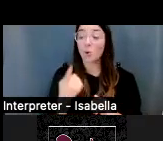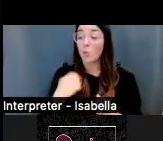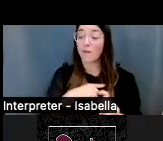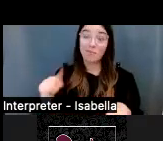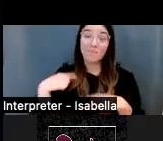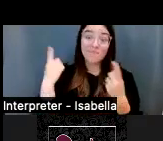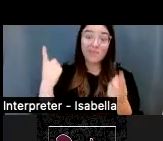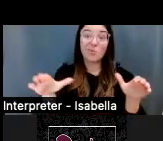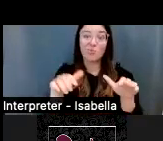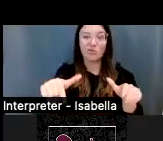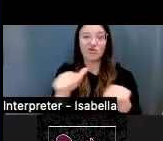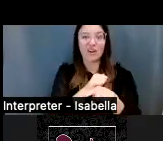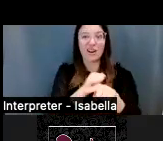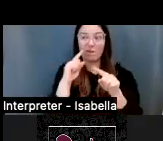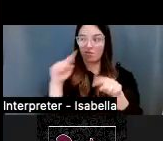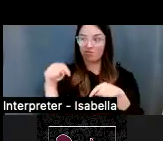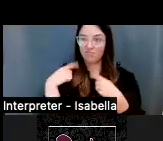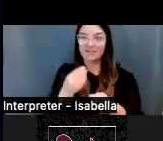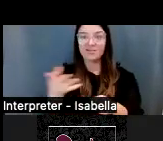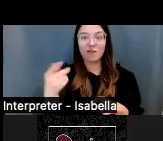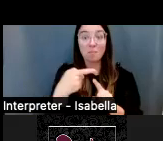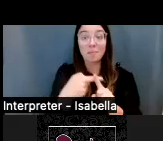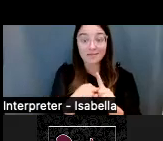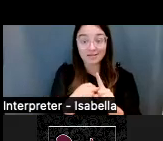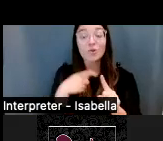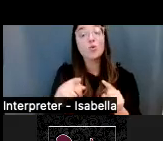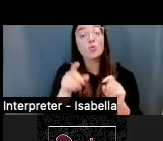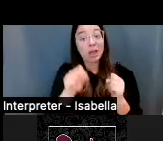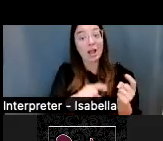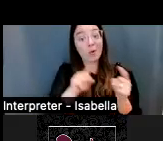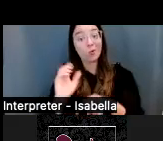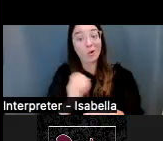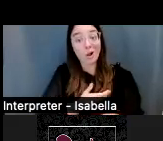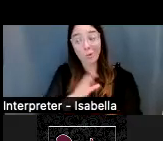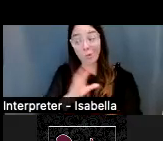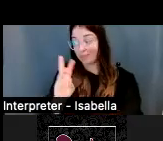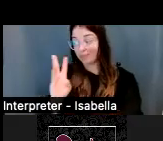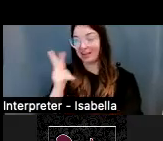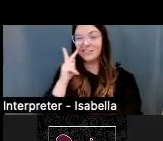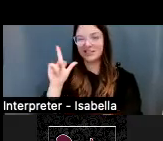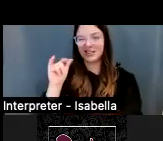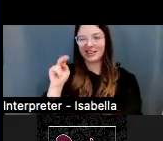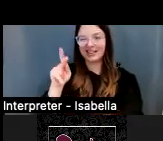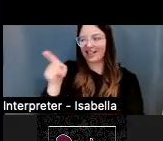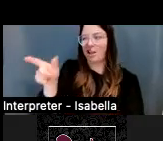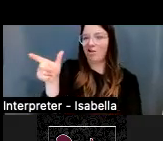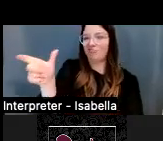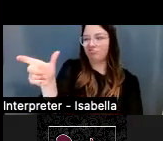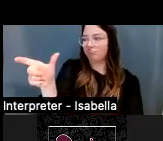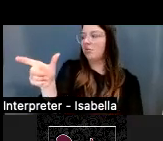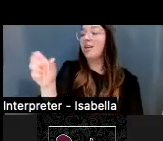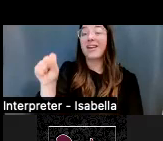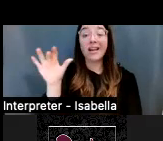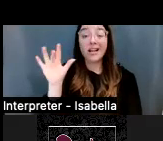for several months now. So you can actually go to our website, which is hyperlinked at the top of this slide, and you